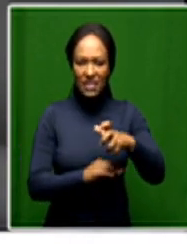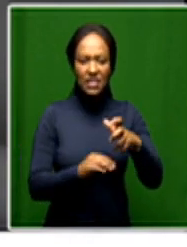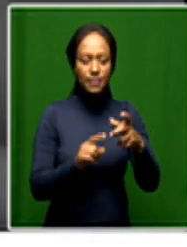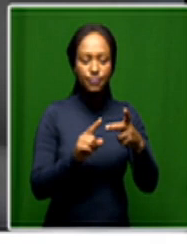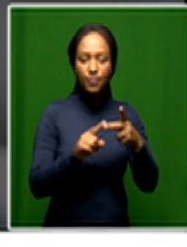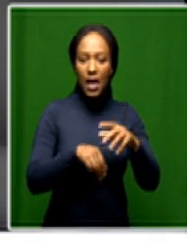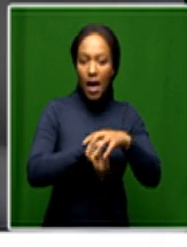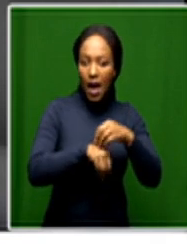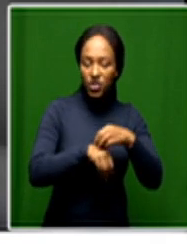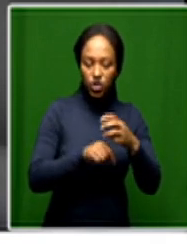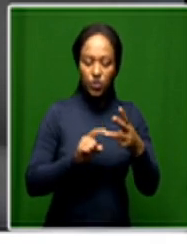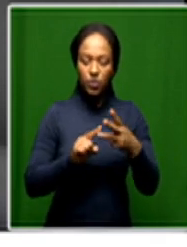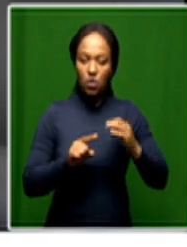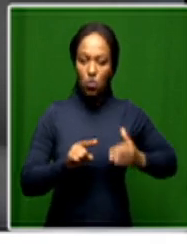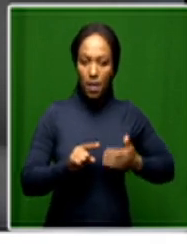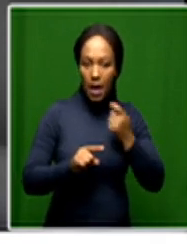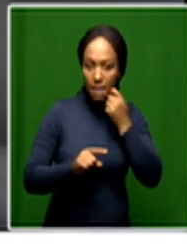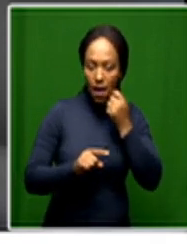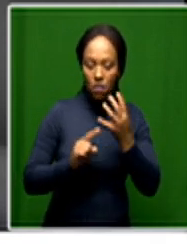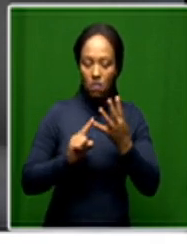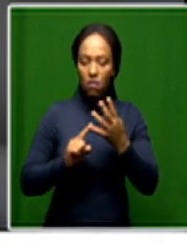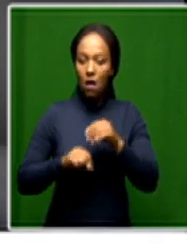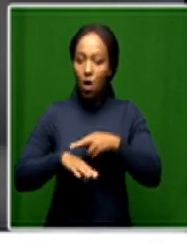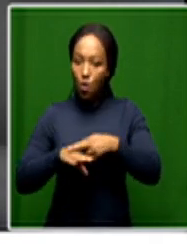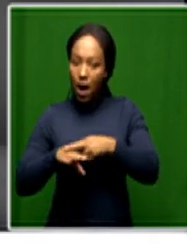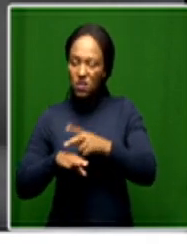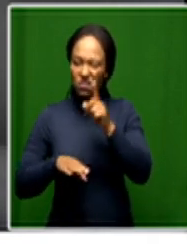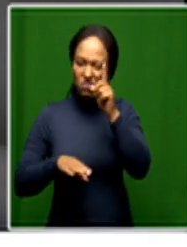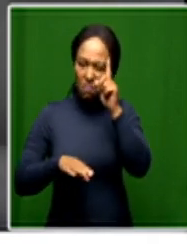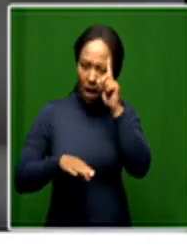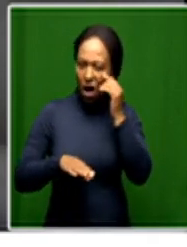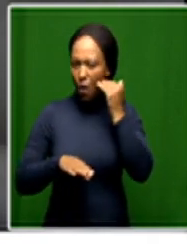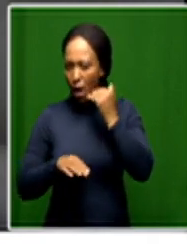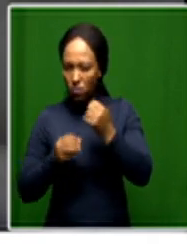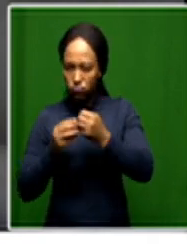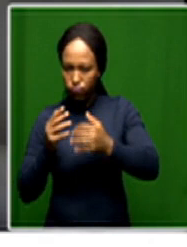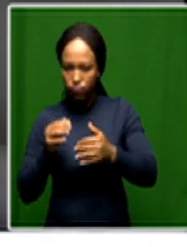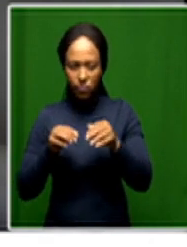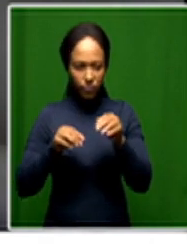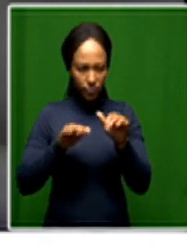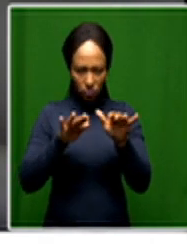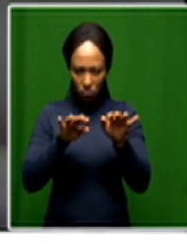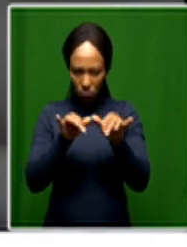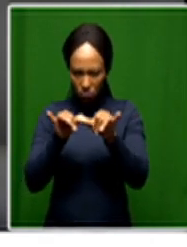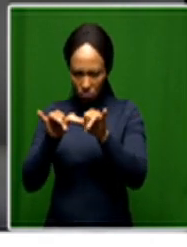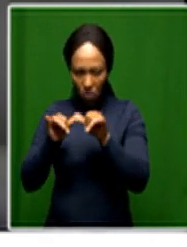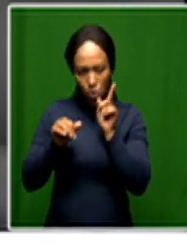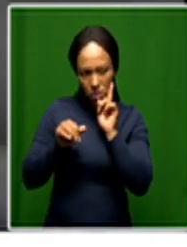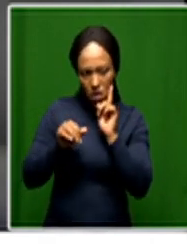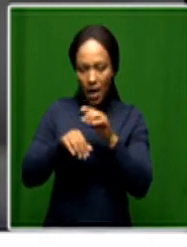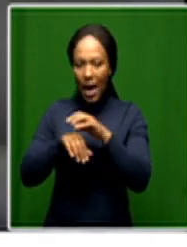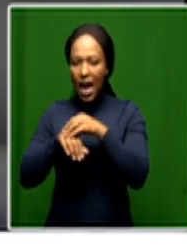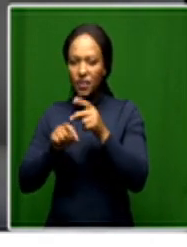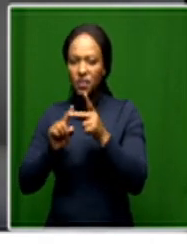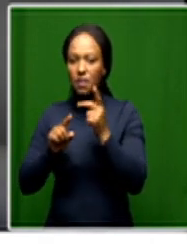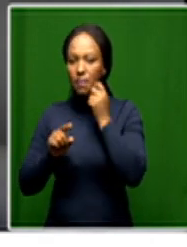at gender, and we looked at race. We found no difference in, so we do report it in the paper, but we found no difference in age or